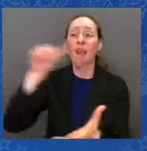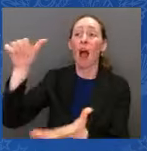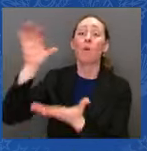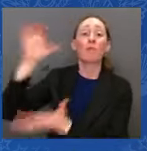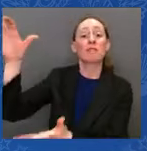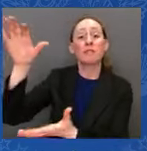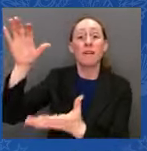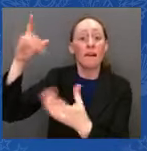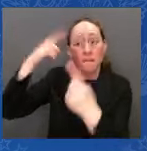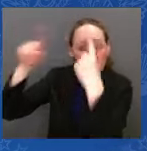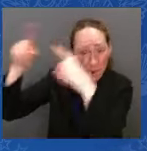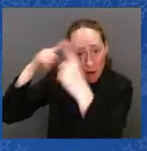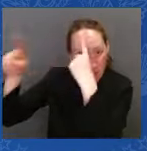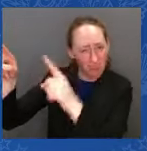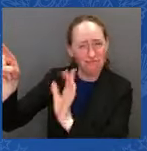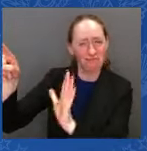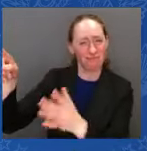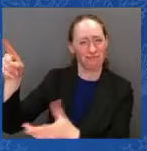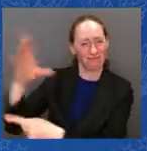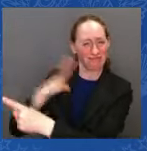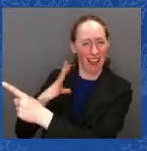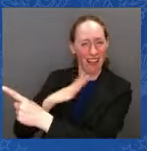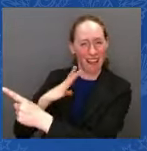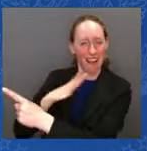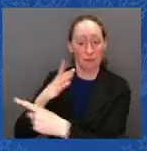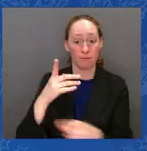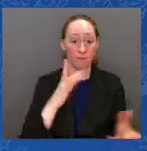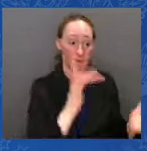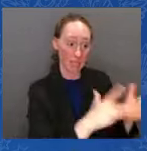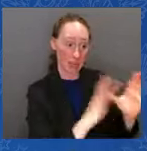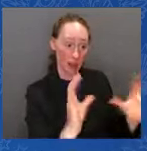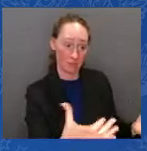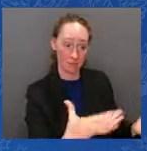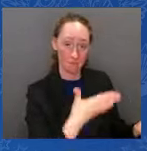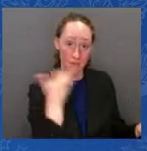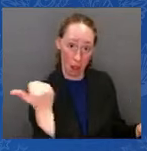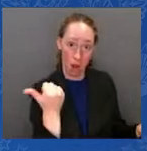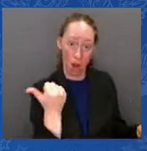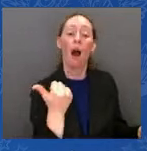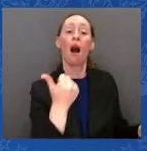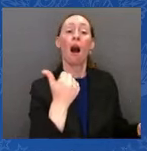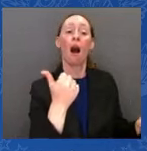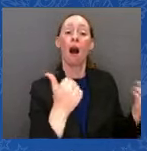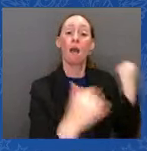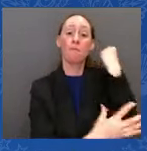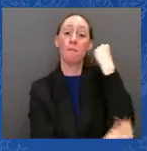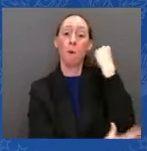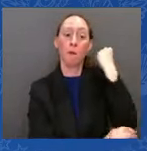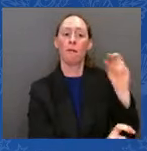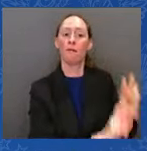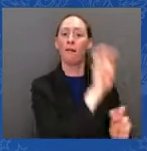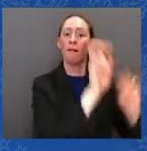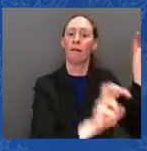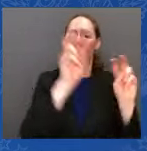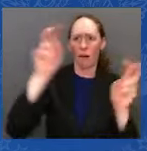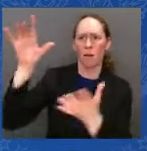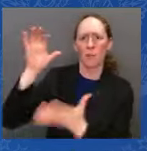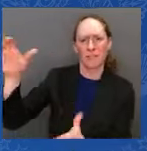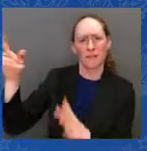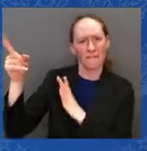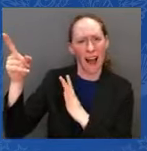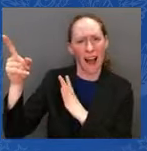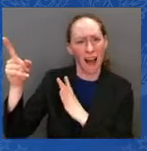Because when the middle class does well, the poor have a ladder up and the wealthy still do very well. And that's fine. We all do well. We've